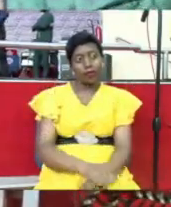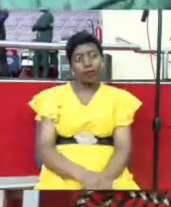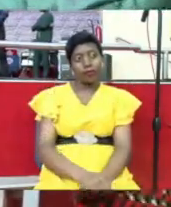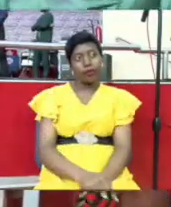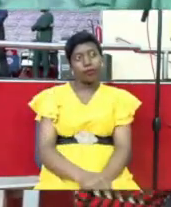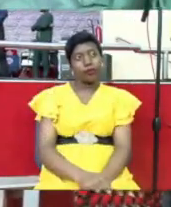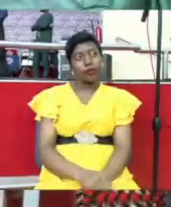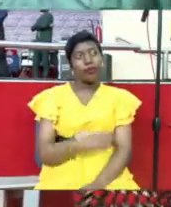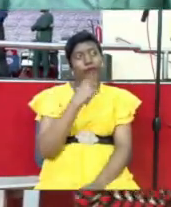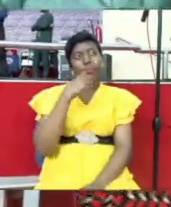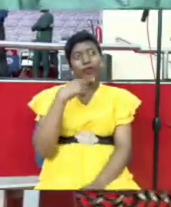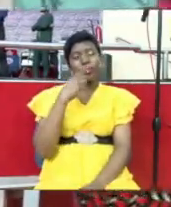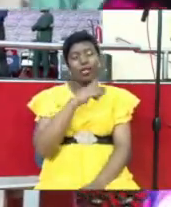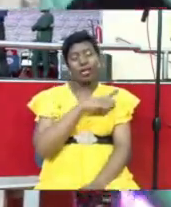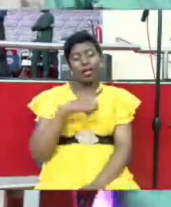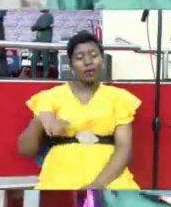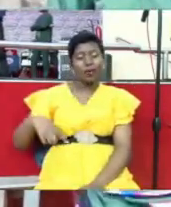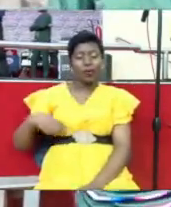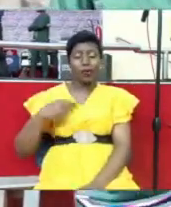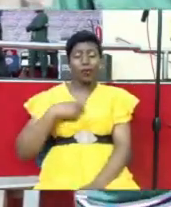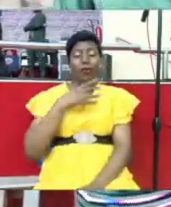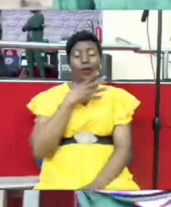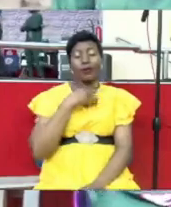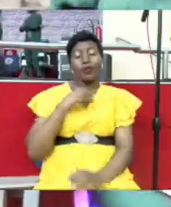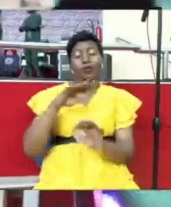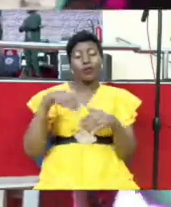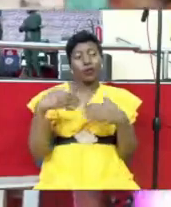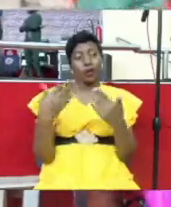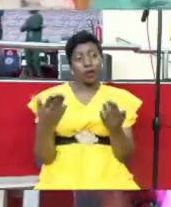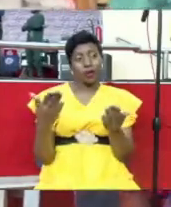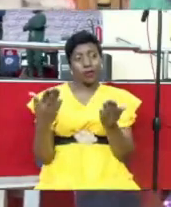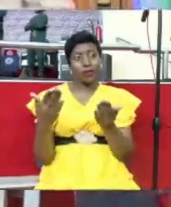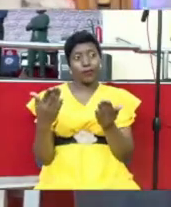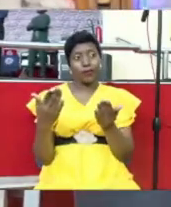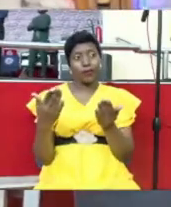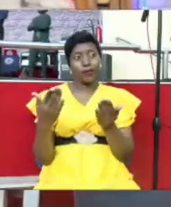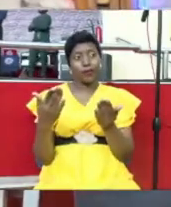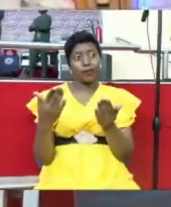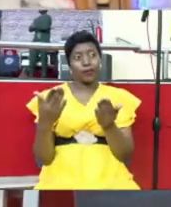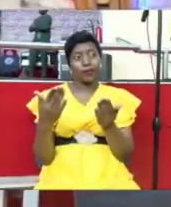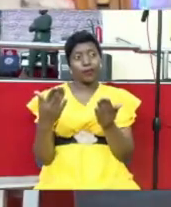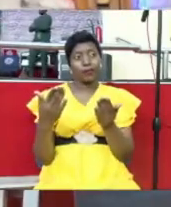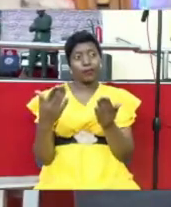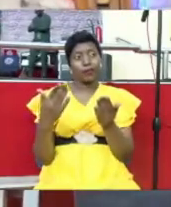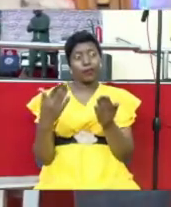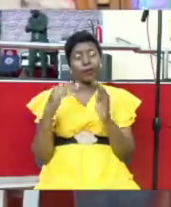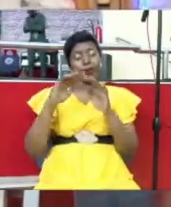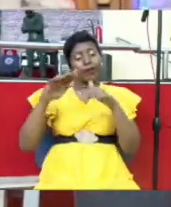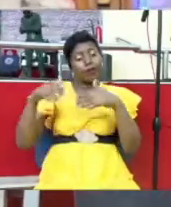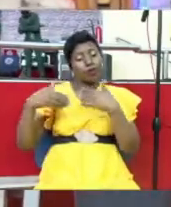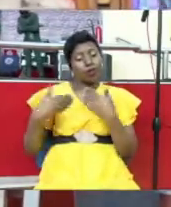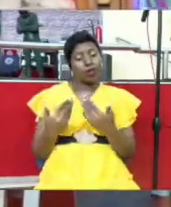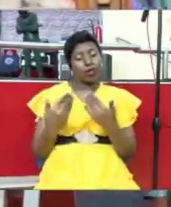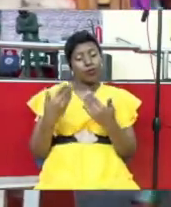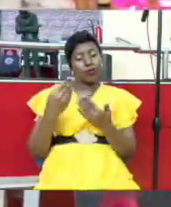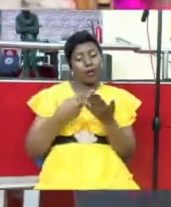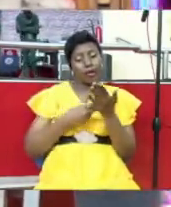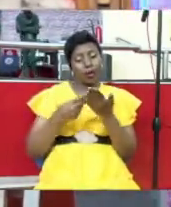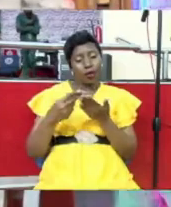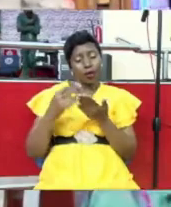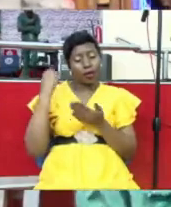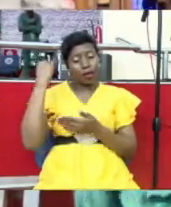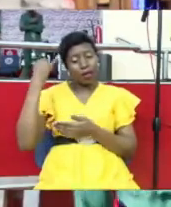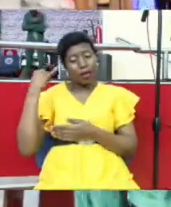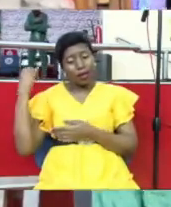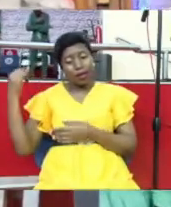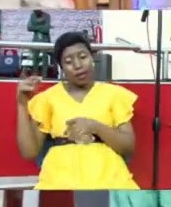You're saying, Lord, I want to give. Give me divine ideas and divine strategies.